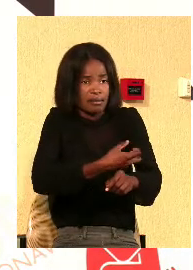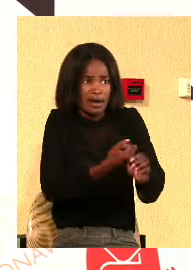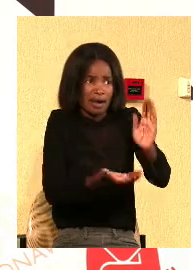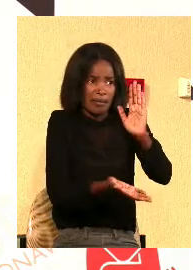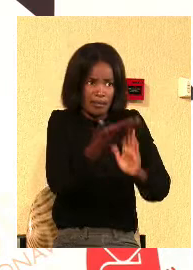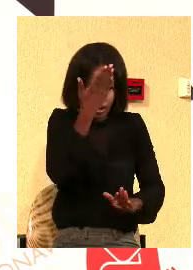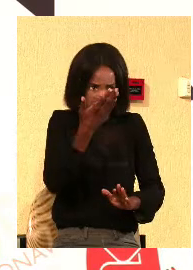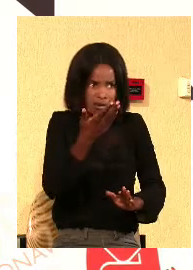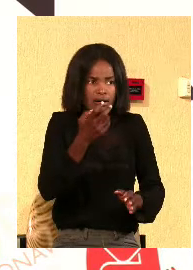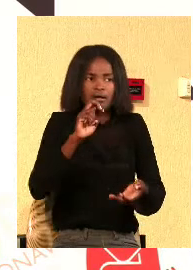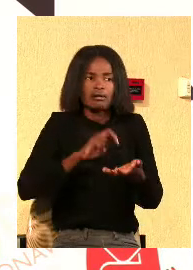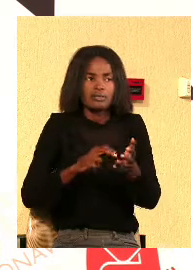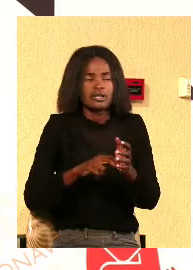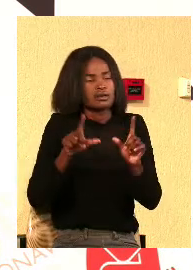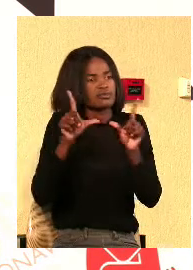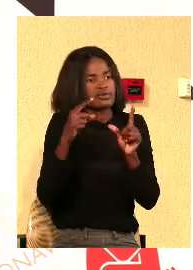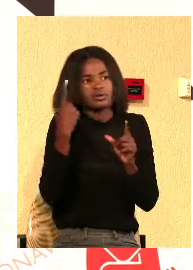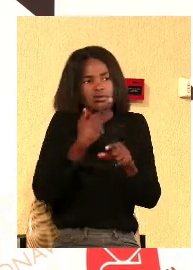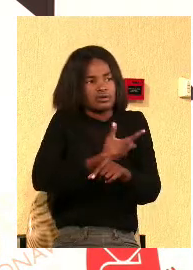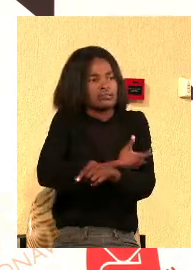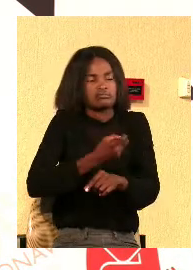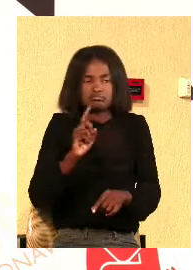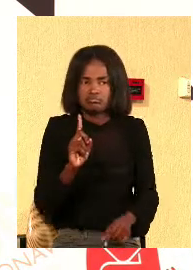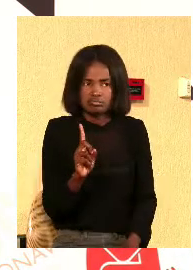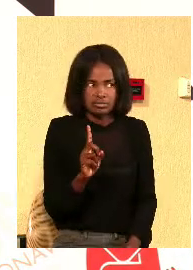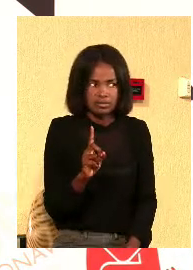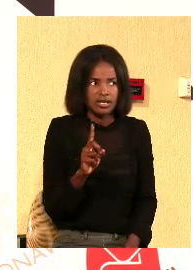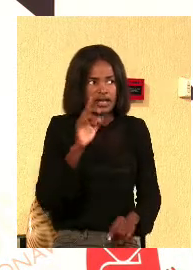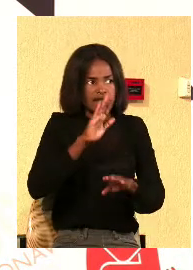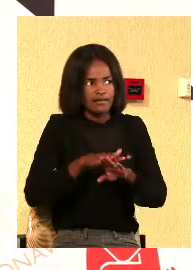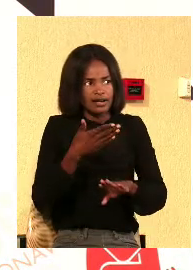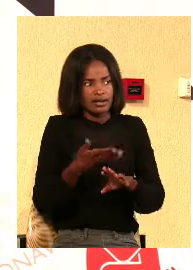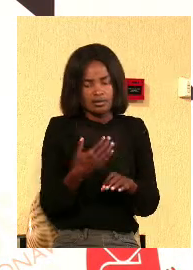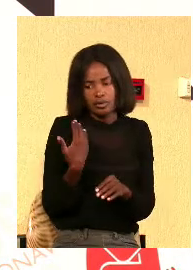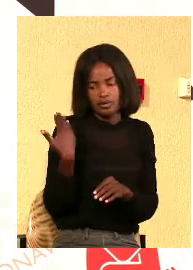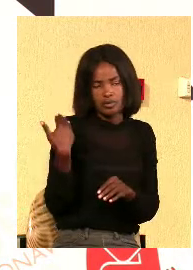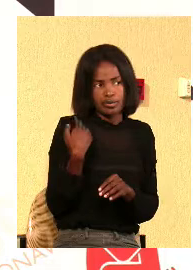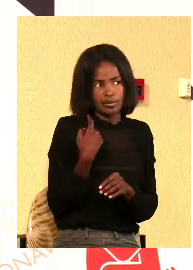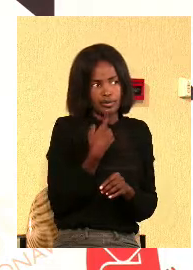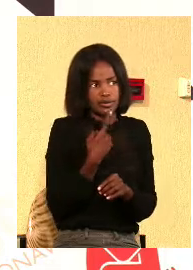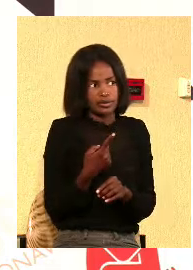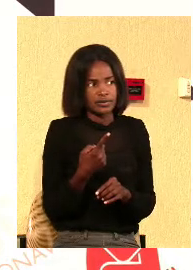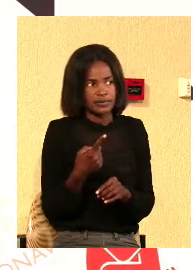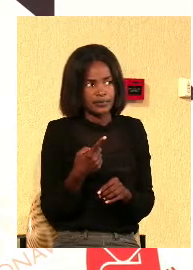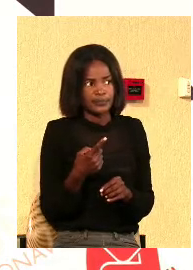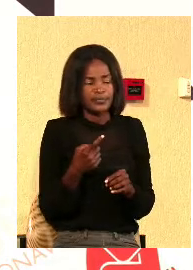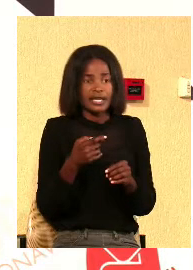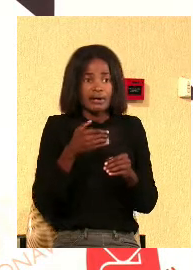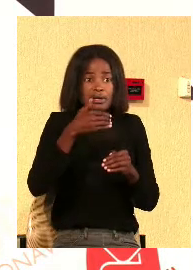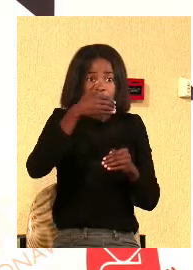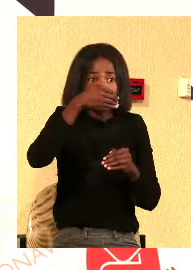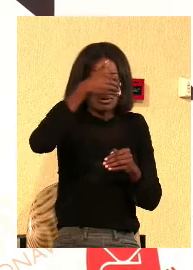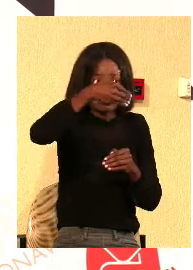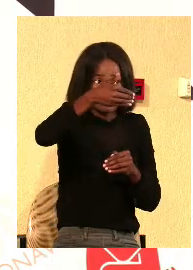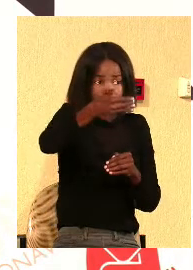shows you, indicates that you should decentralize. Like they were talking about the stage of the outbreak. So